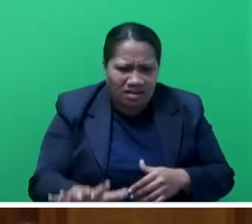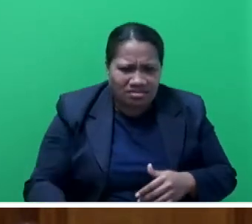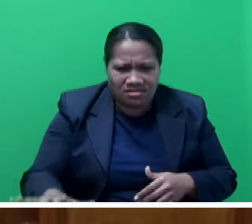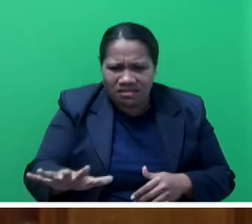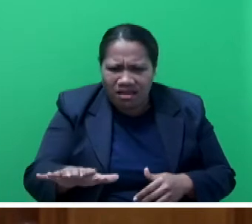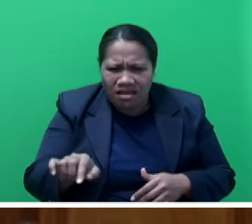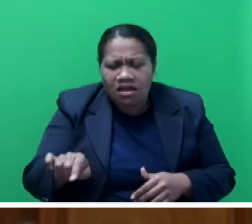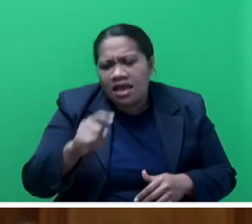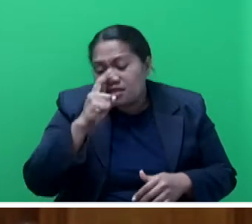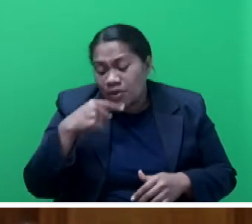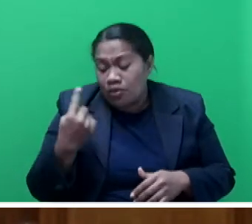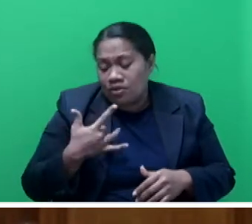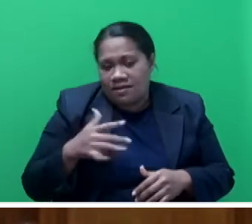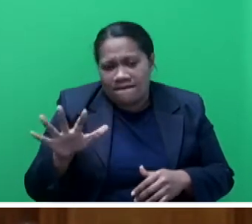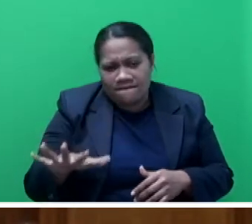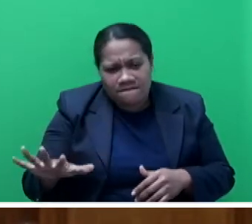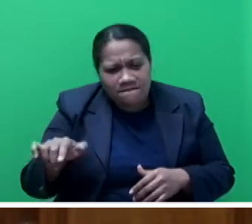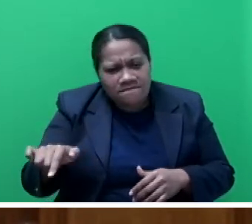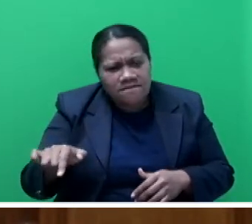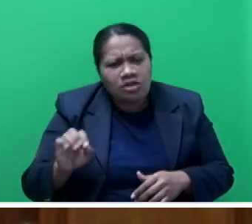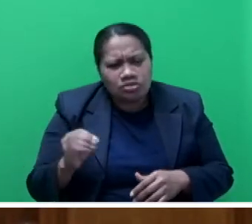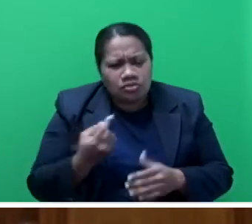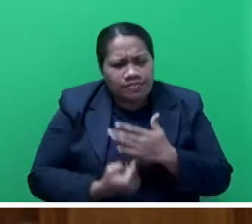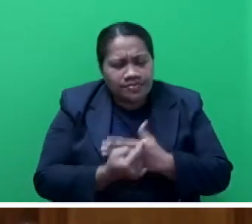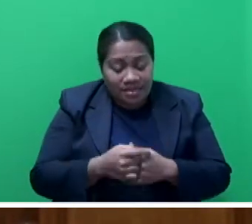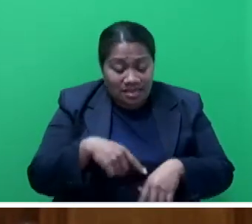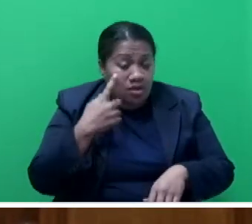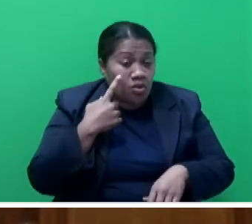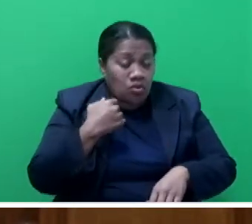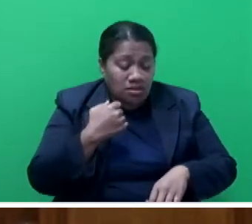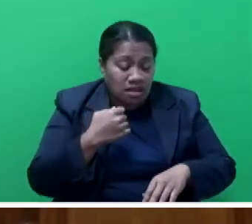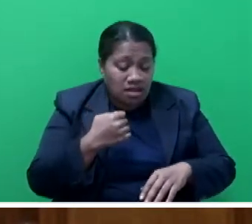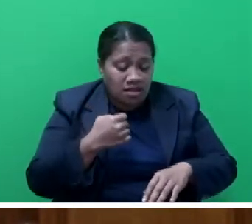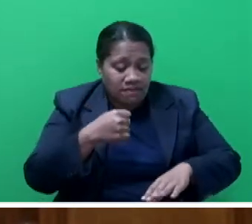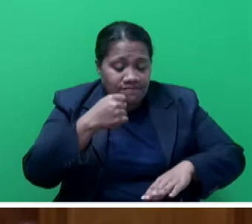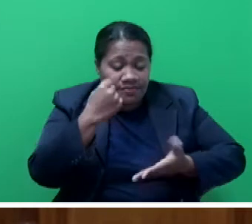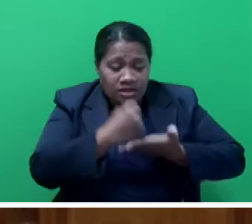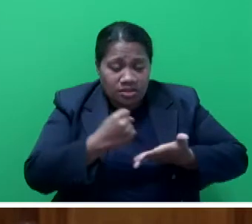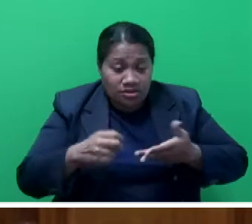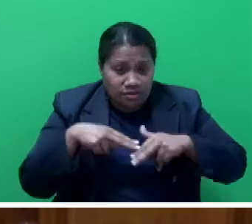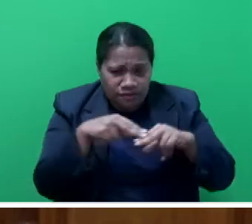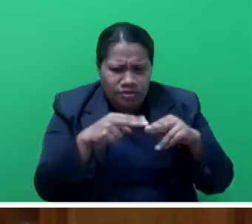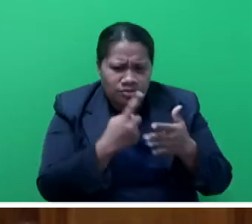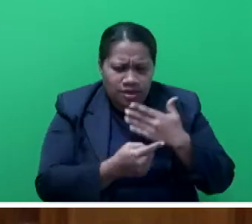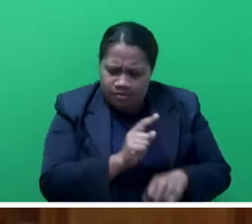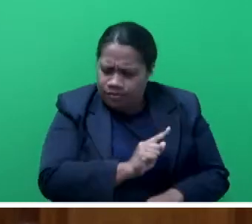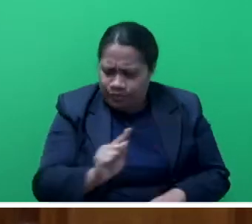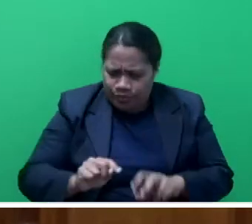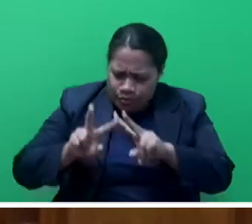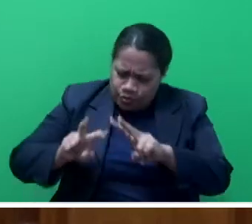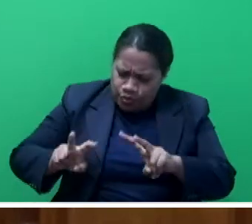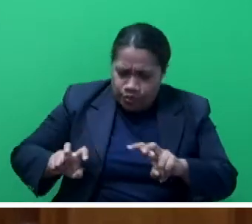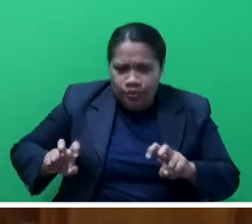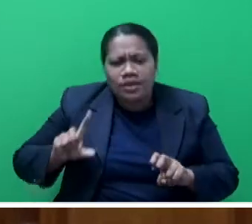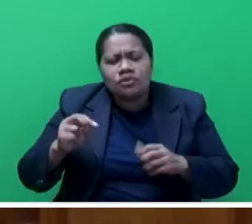by the people that were living there. And as a result of this, the Water Authority of Fiji had to undertake some investigations and some repair works